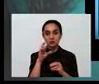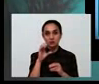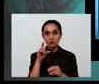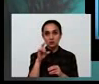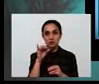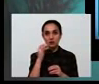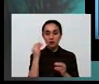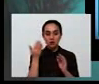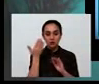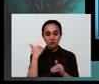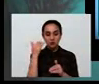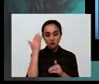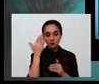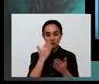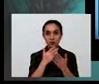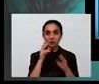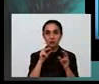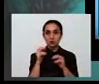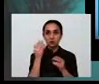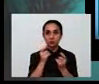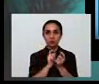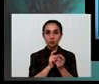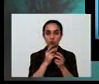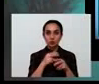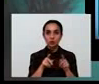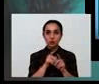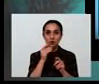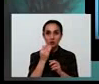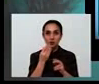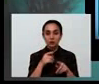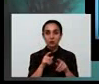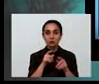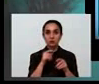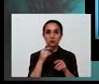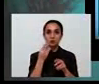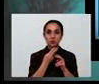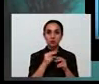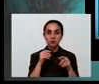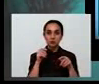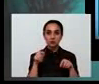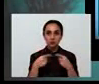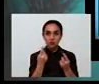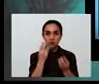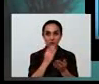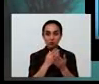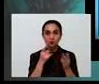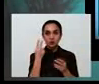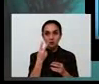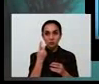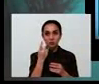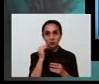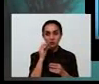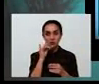azaliy maqsadi Xitoy xalqining baxti uchun kurashish va Xitoy millatini tiklash ekanligini ta'kidlab,